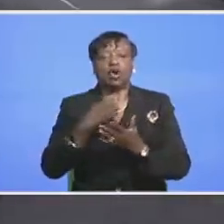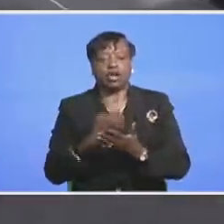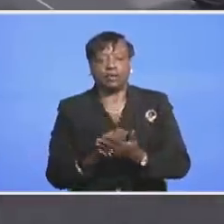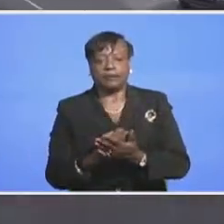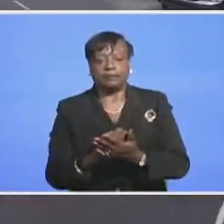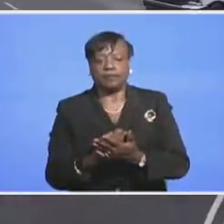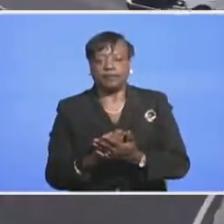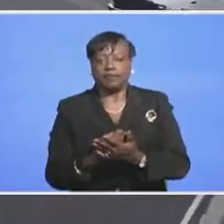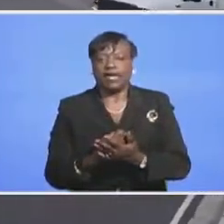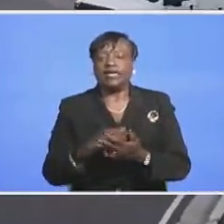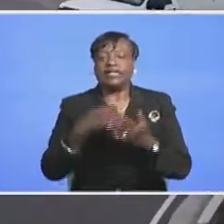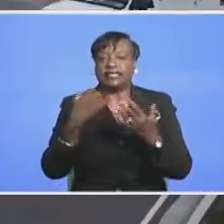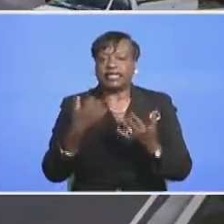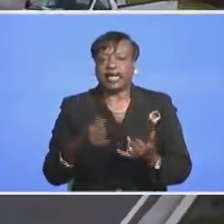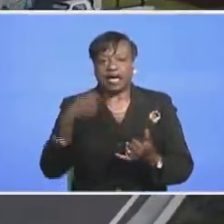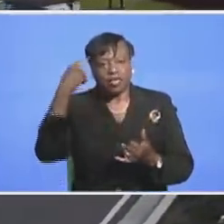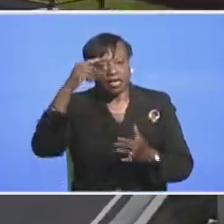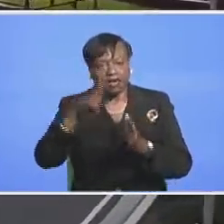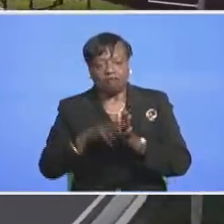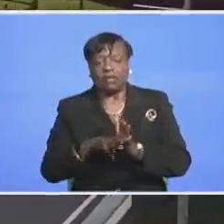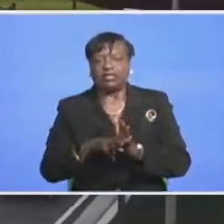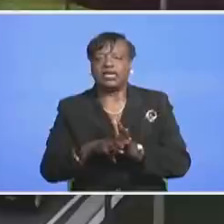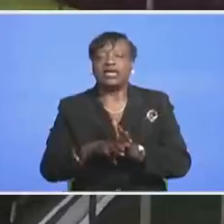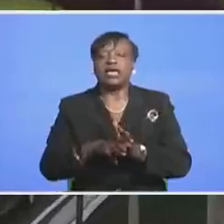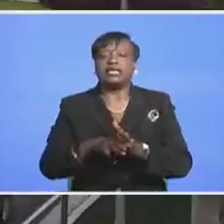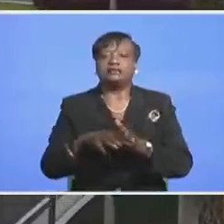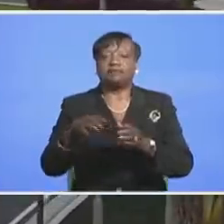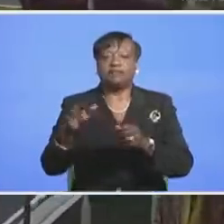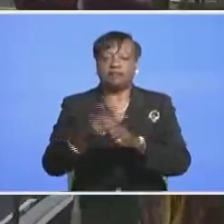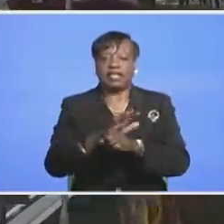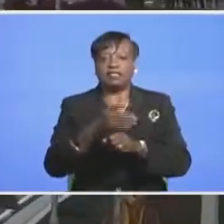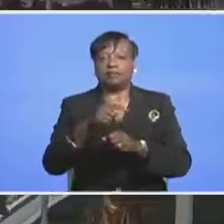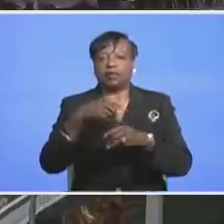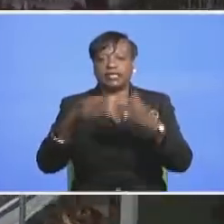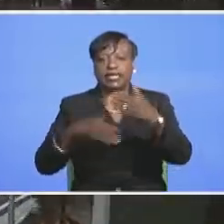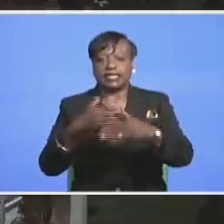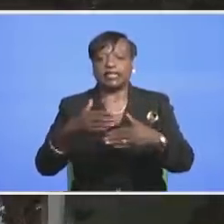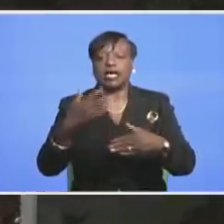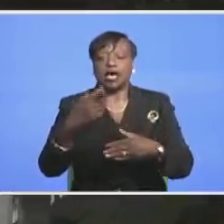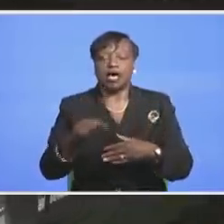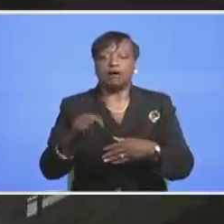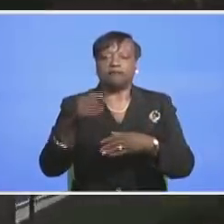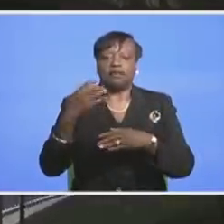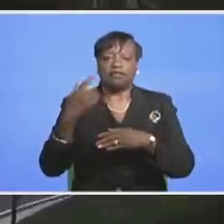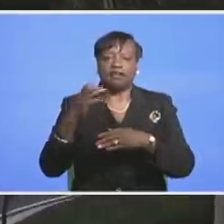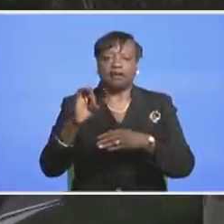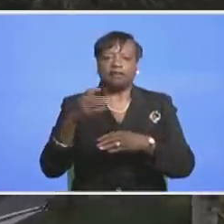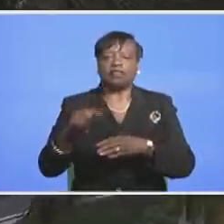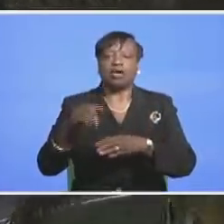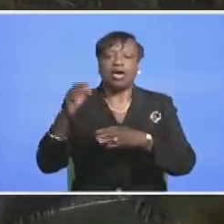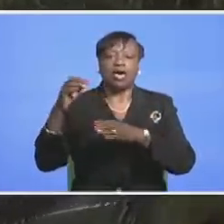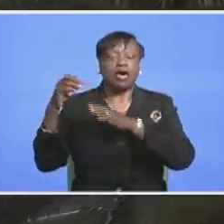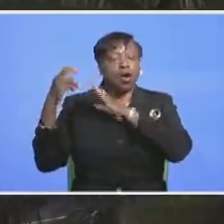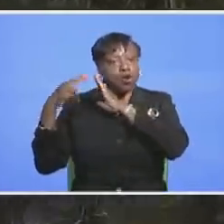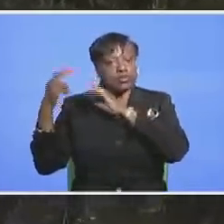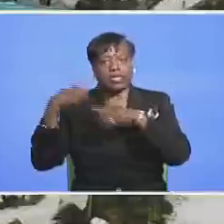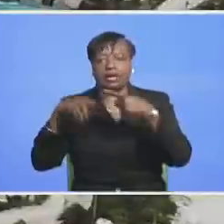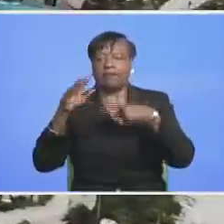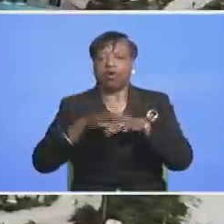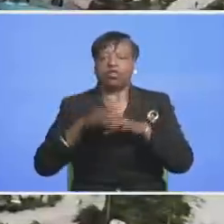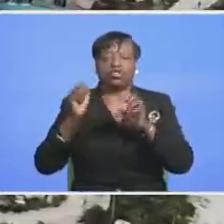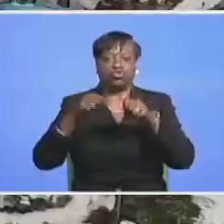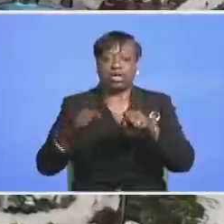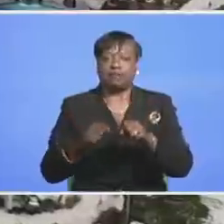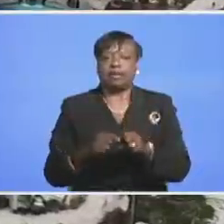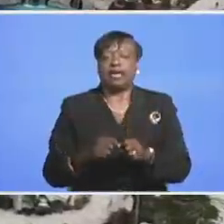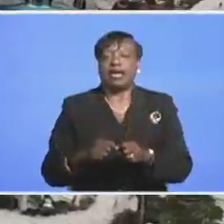of Baha Mar coming fully on stream, and at the end of the day, Bahamians do not care about the politics of it, but are happy with the economic